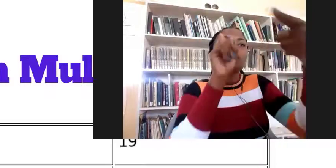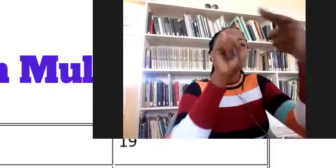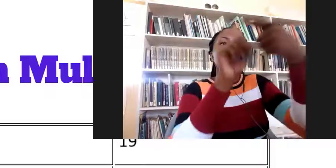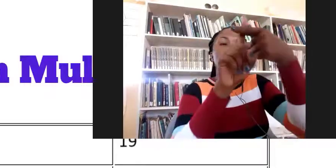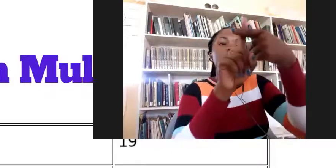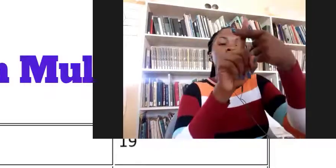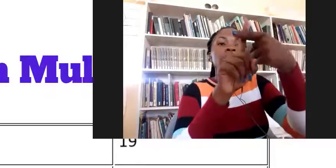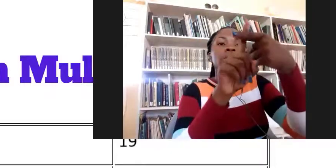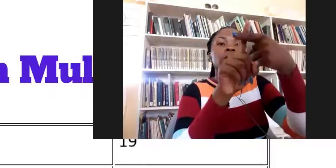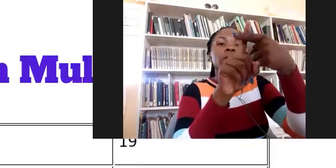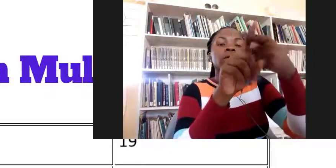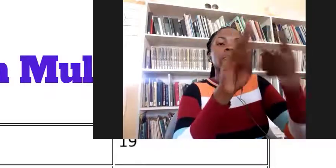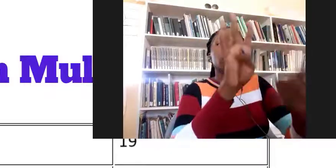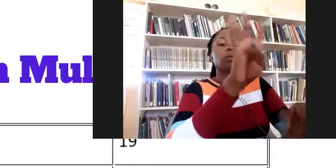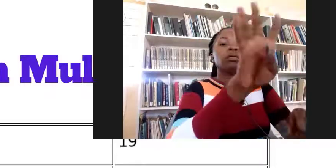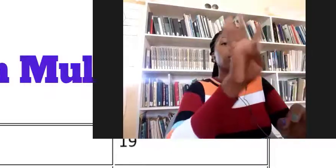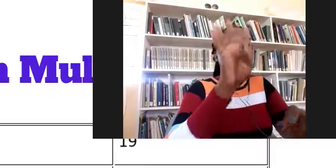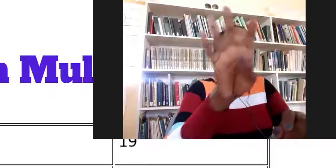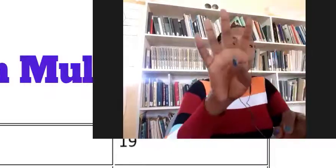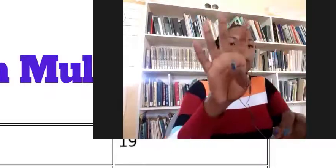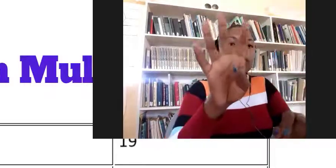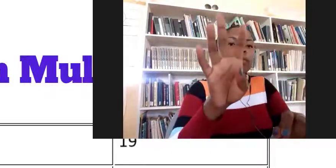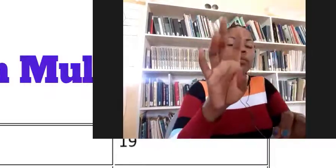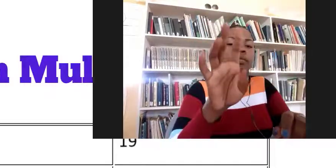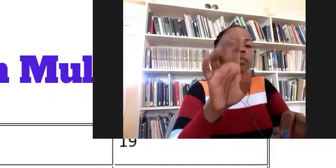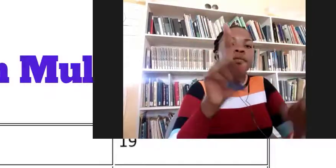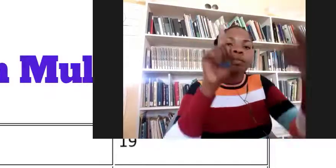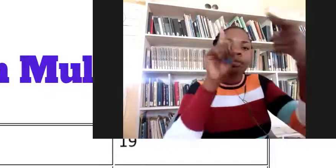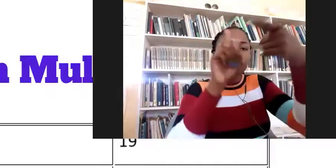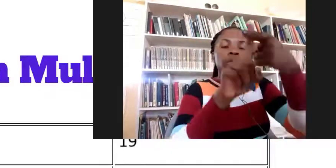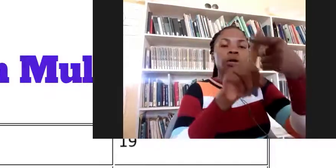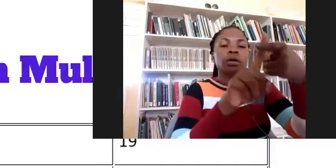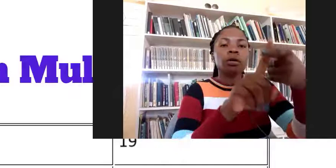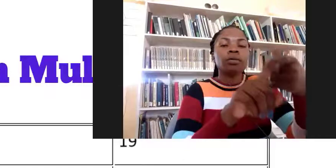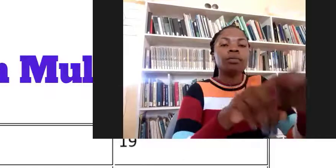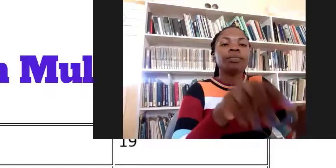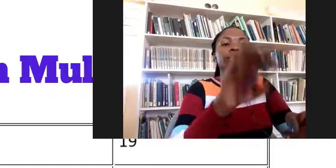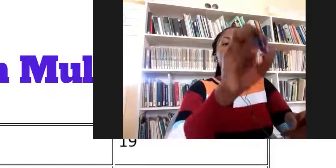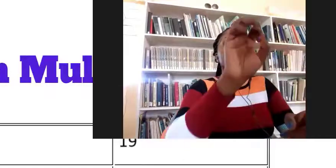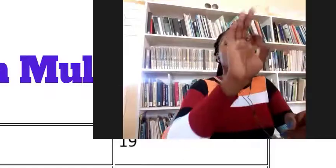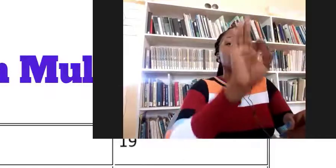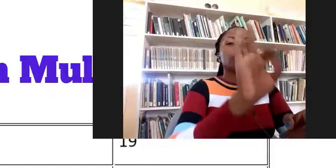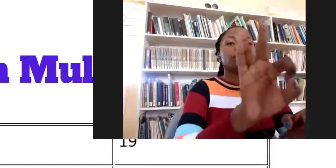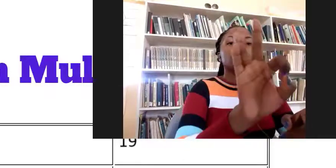44, and we add 352.